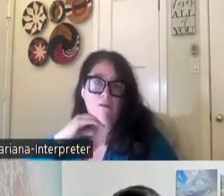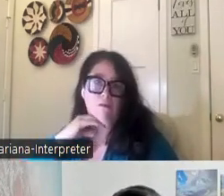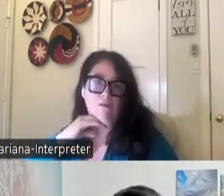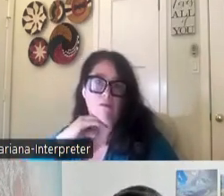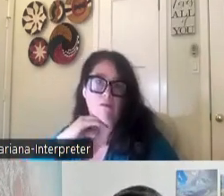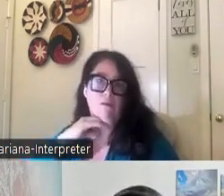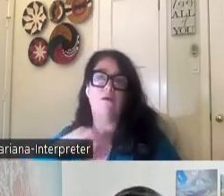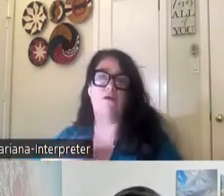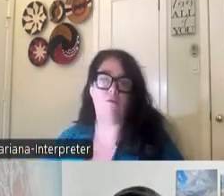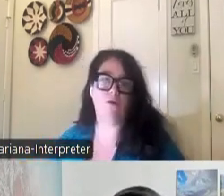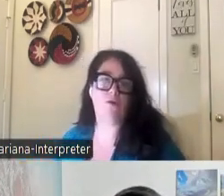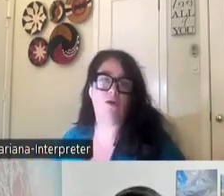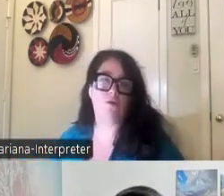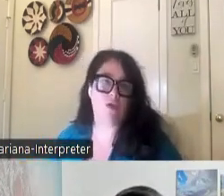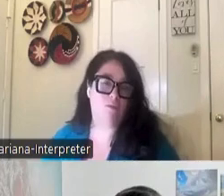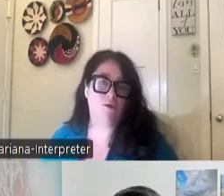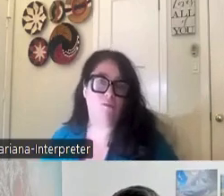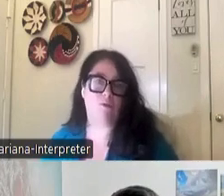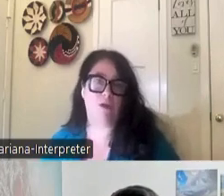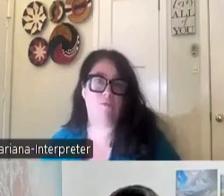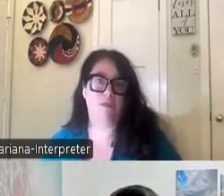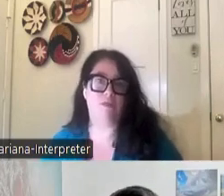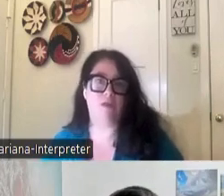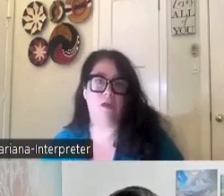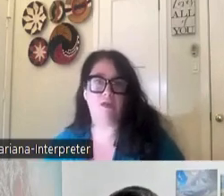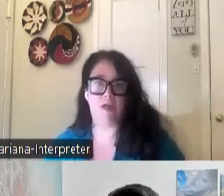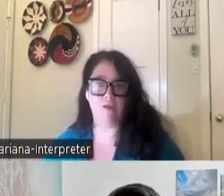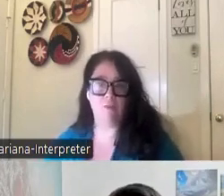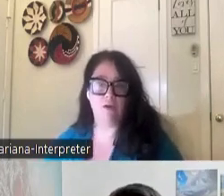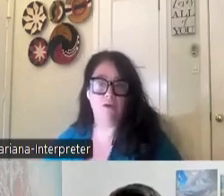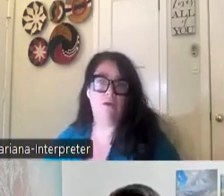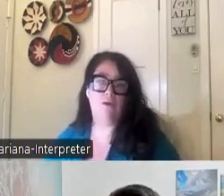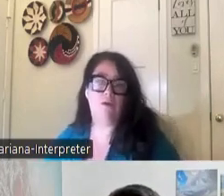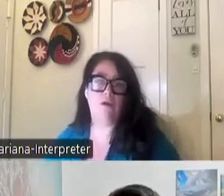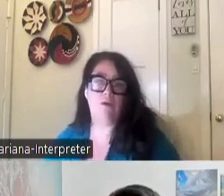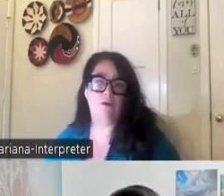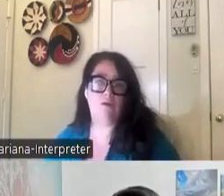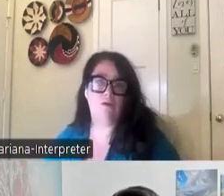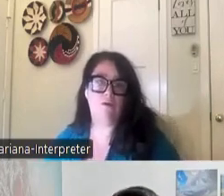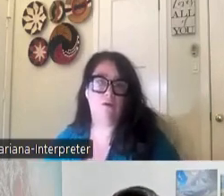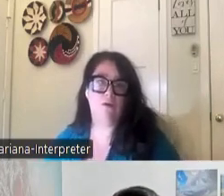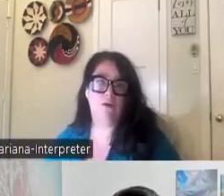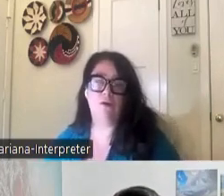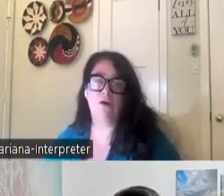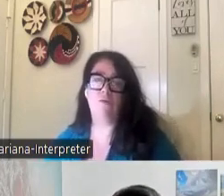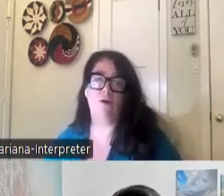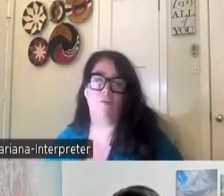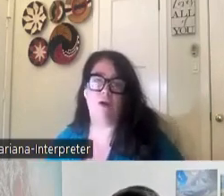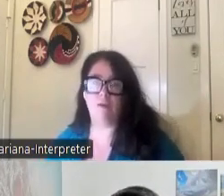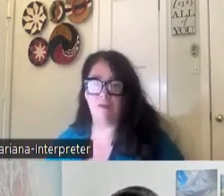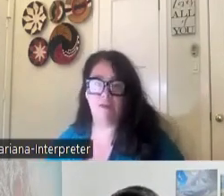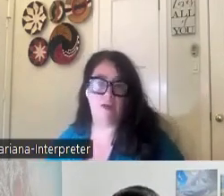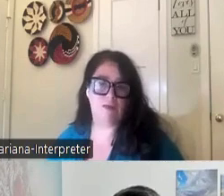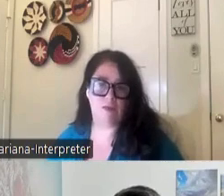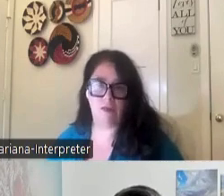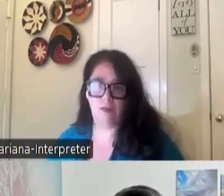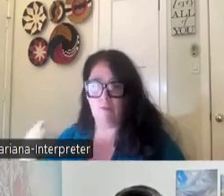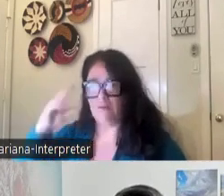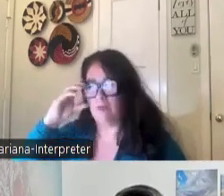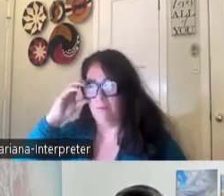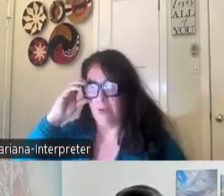example, in the Paris Agreement that we've heard a lot about. It's not quite an apples to apples comparison because